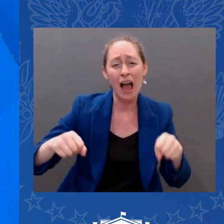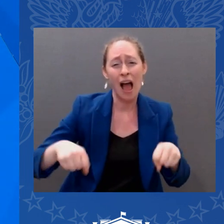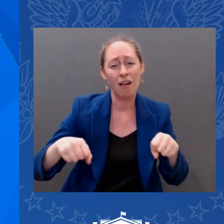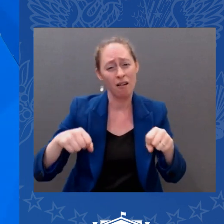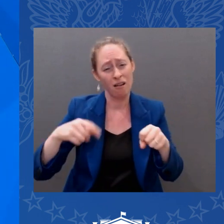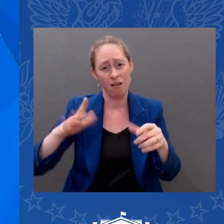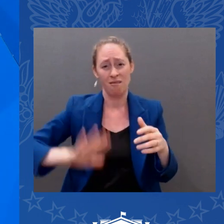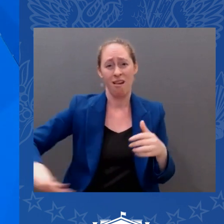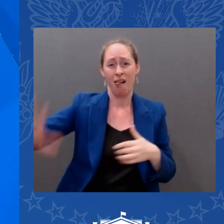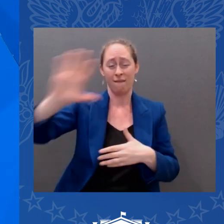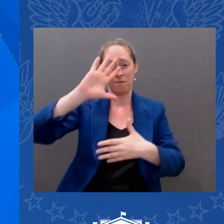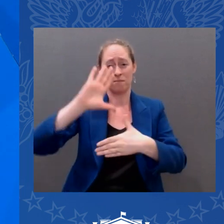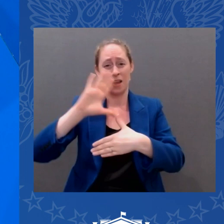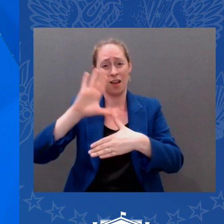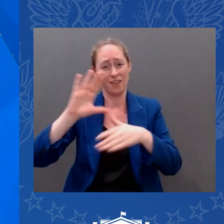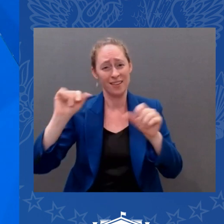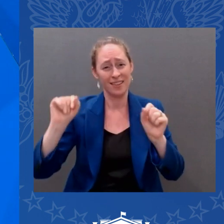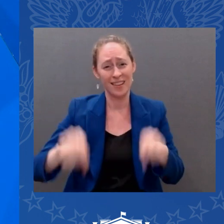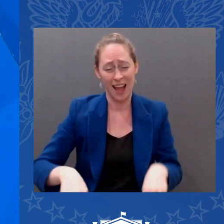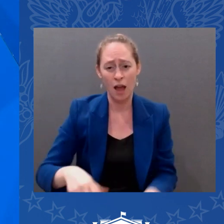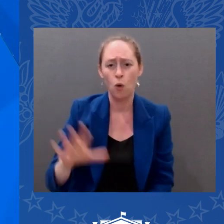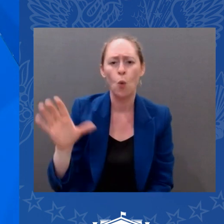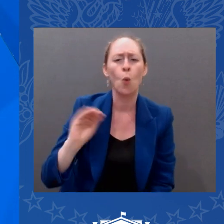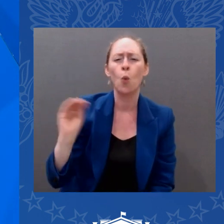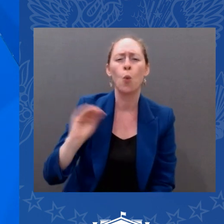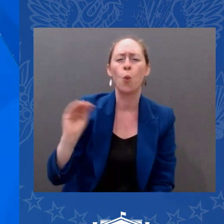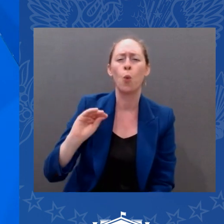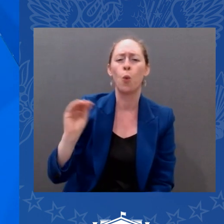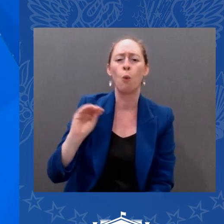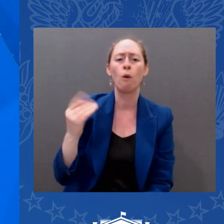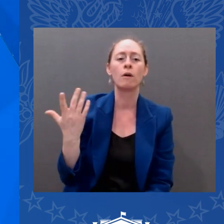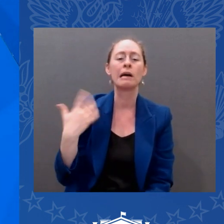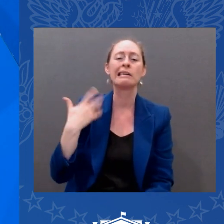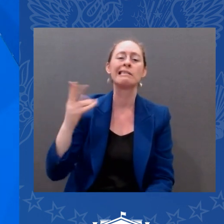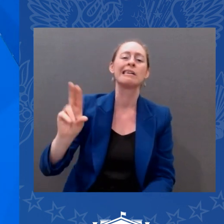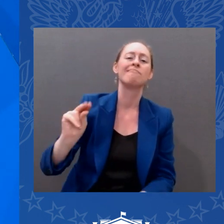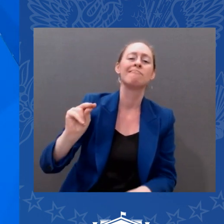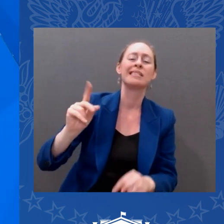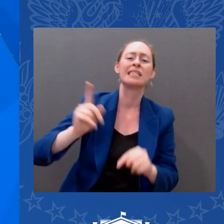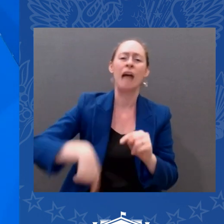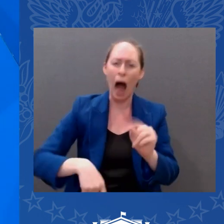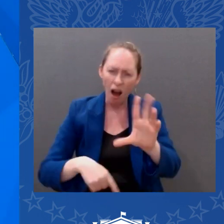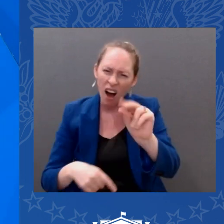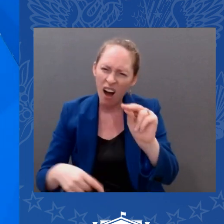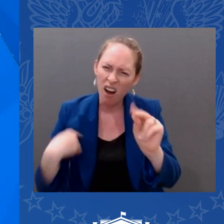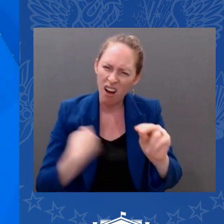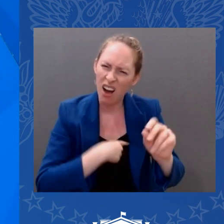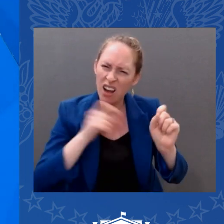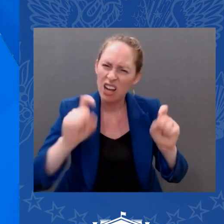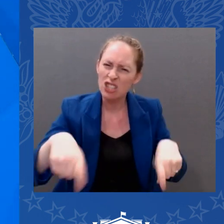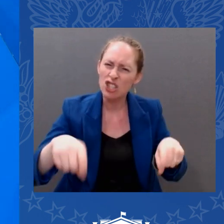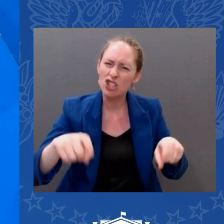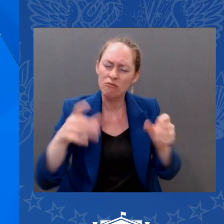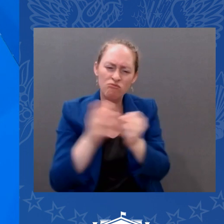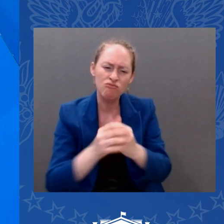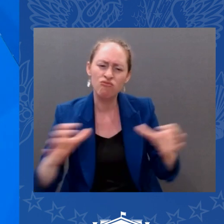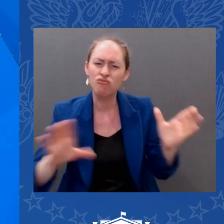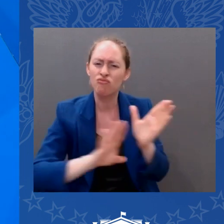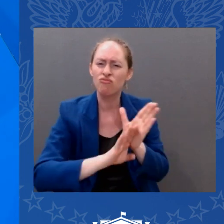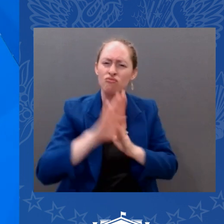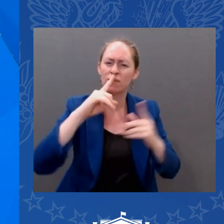Hemisphere shouldn't be secure, prosperous, and democratic, from Canada's northernmost reaches to the southern tips of